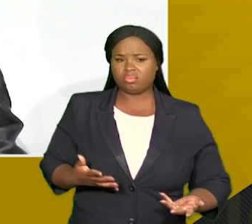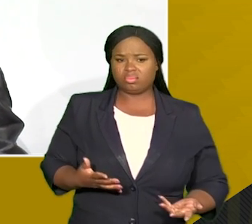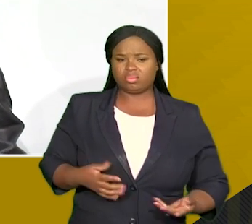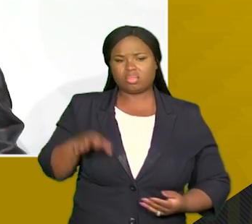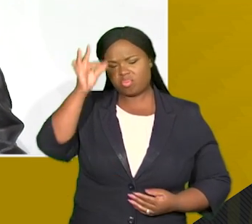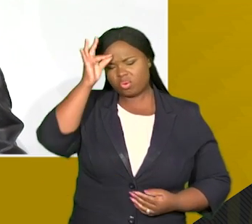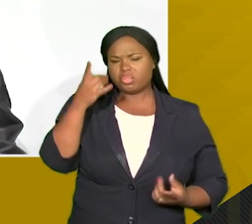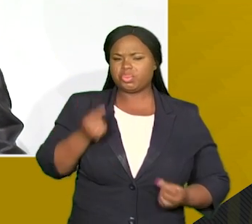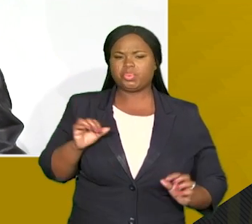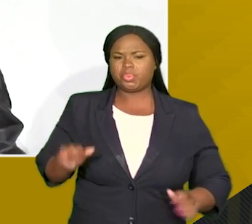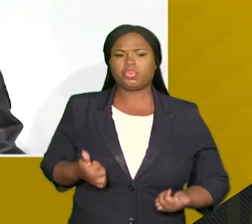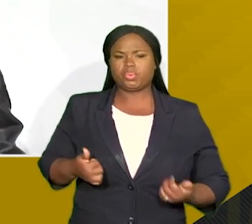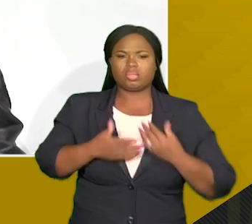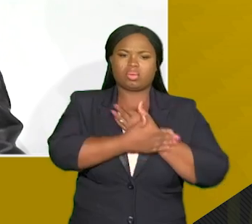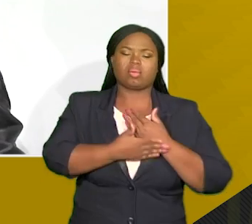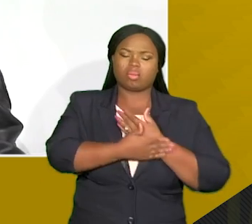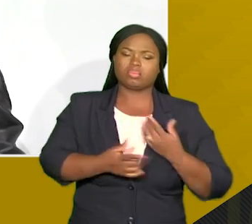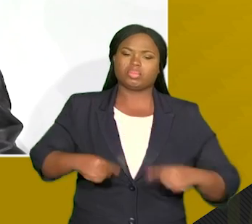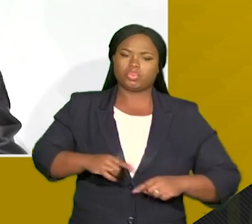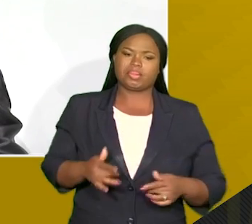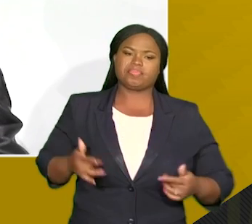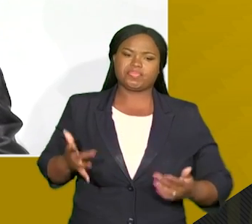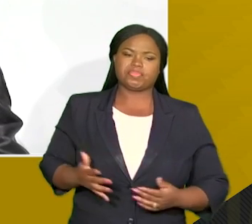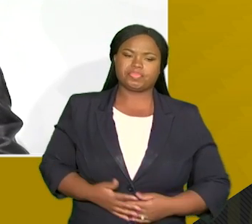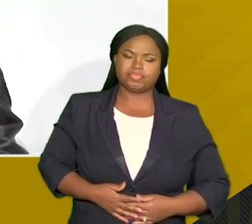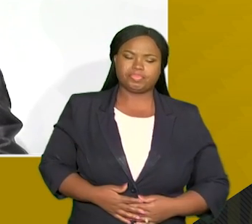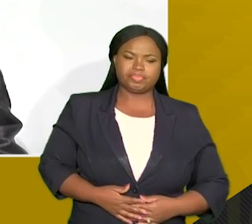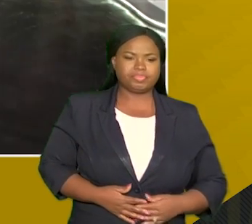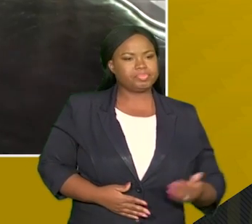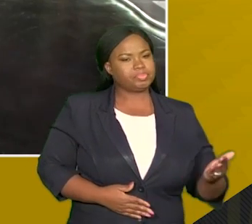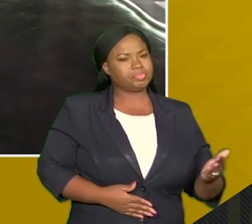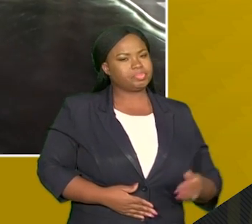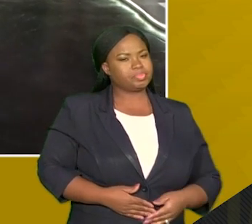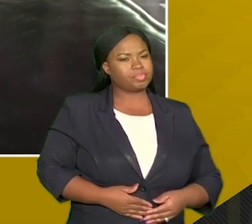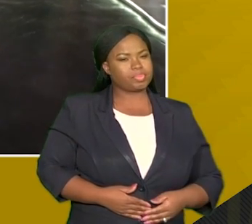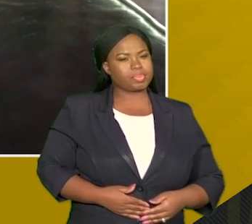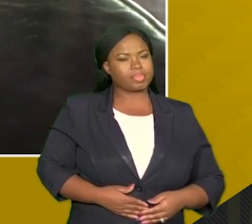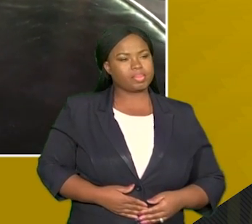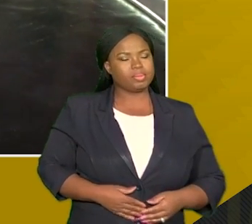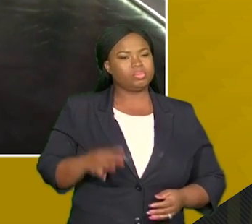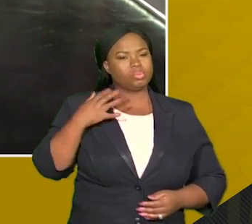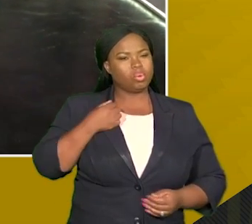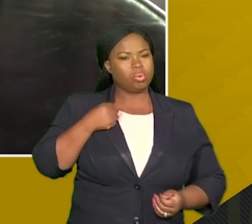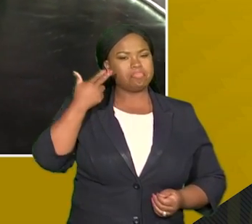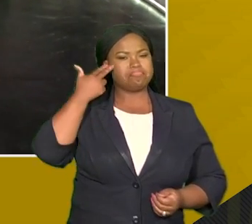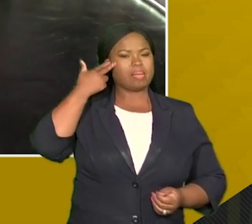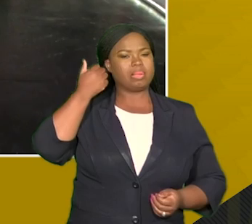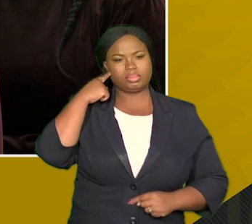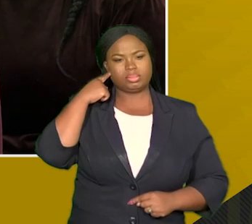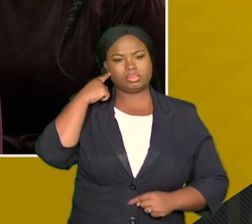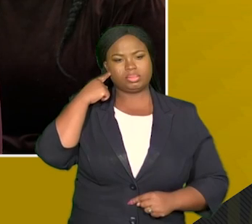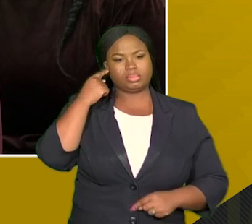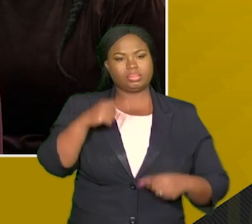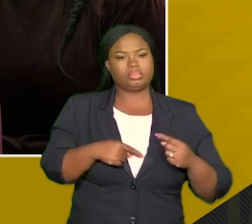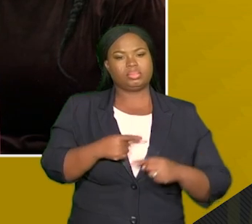actually doing the good in the country that we are living in. Jesse Ann, why is the suicide rate so high amongst police officers?